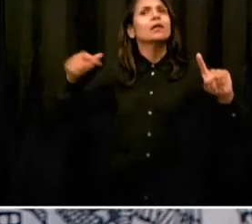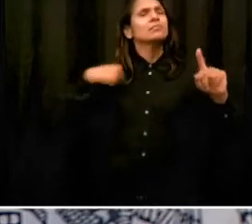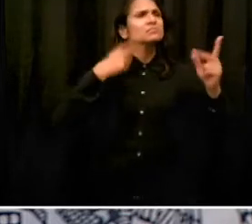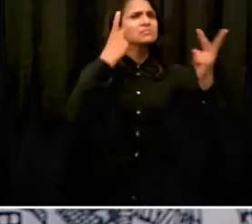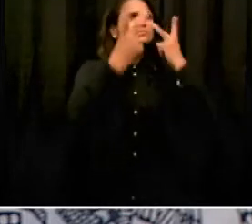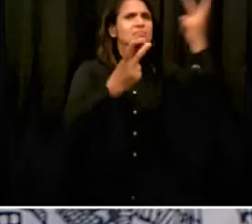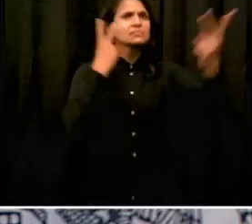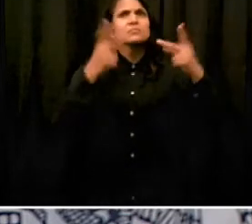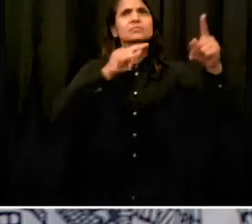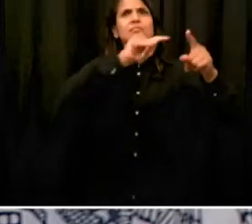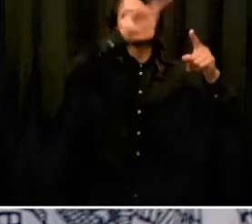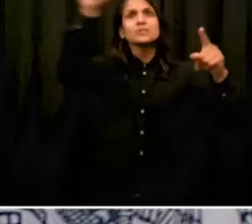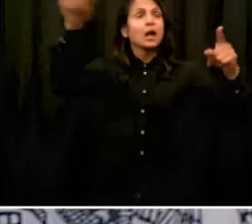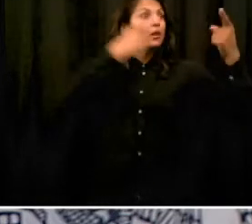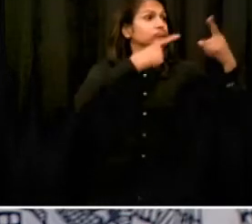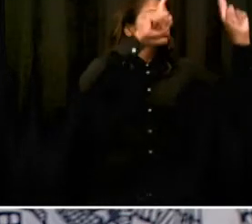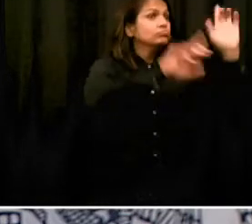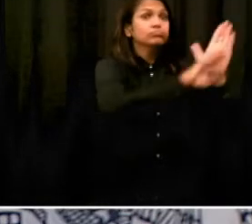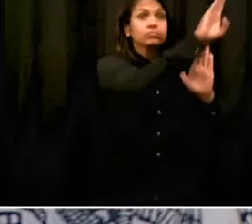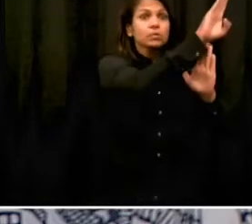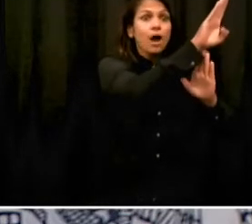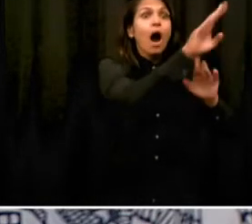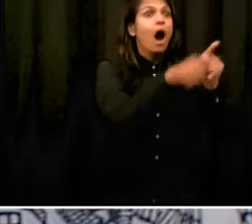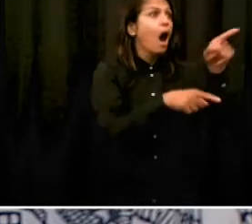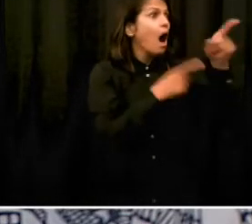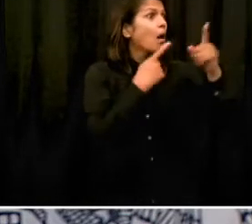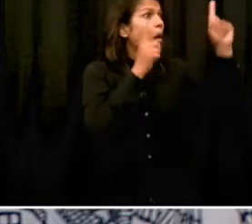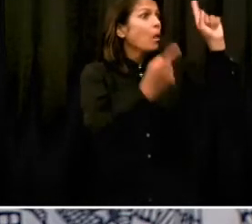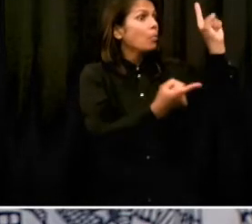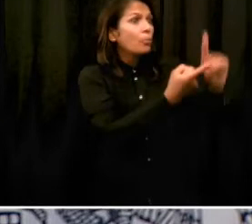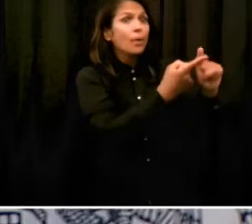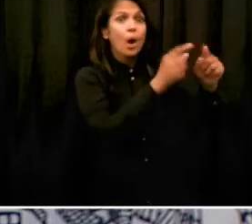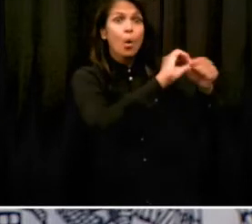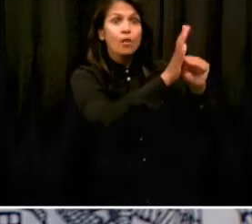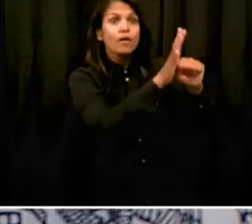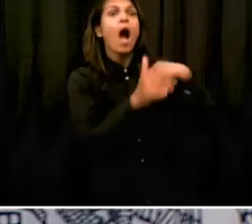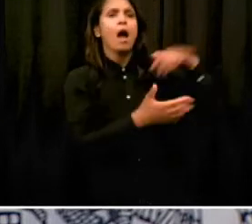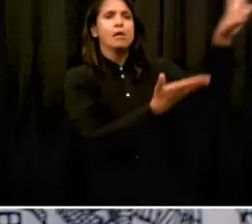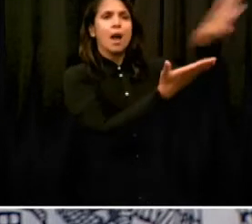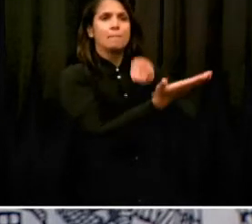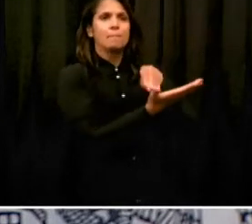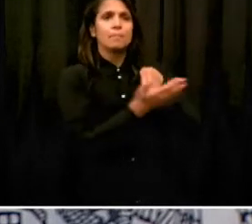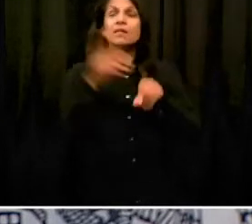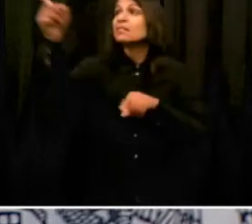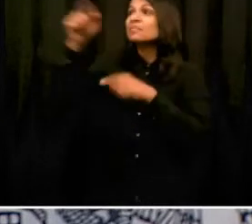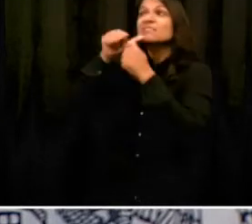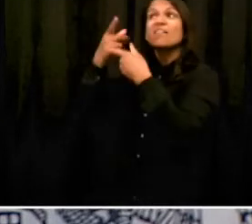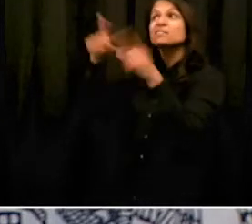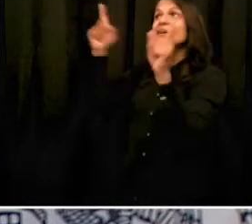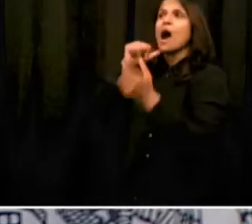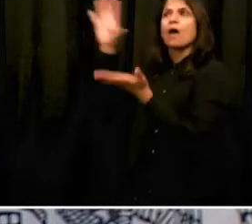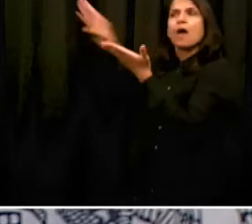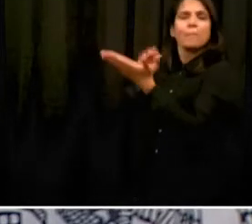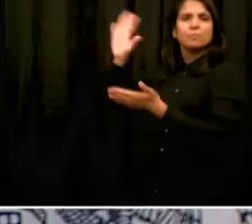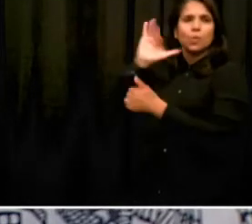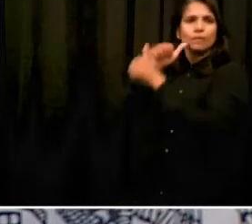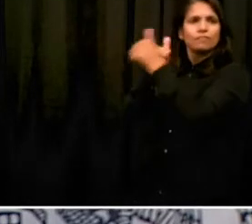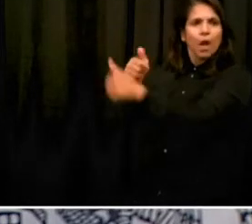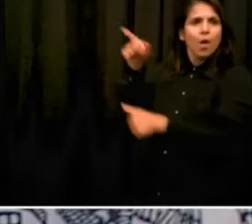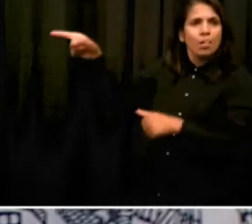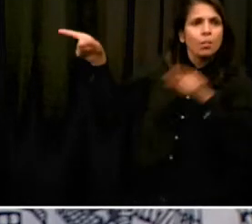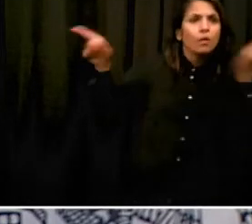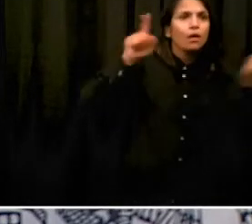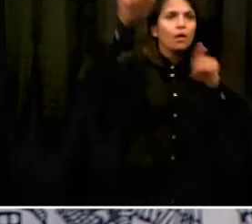not been the way that that's been done in other countries. And it's something that we've looked at, but believe for a variety